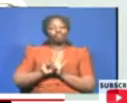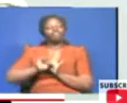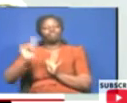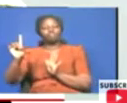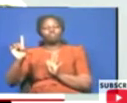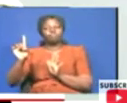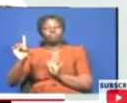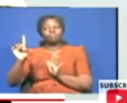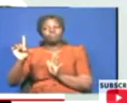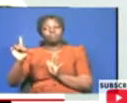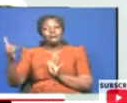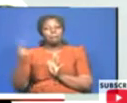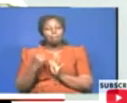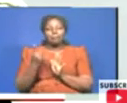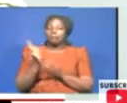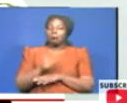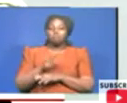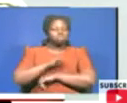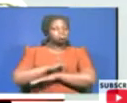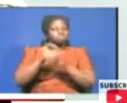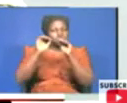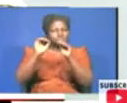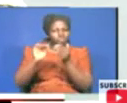they mostly don't come back. Why?